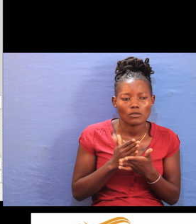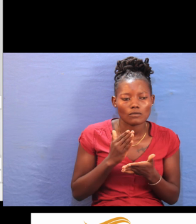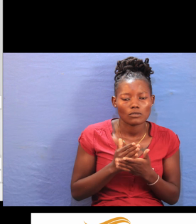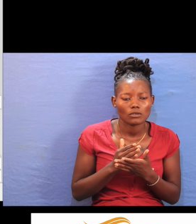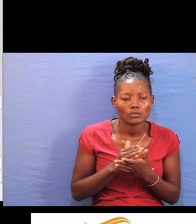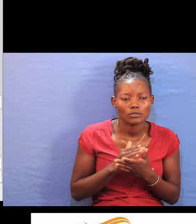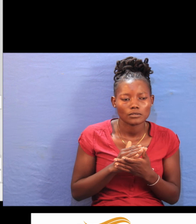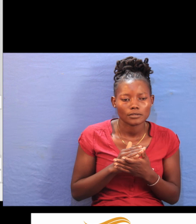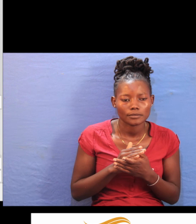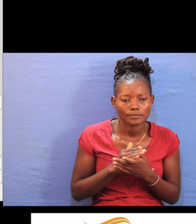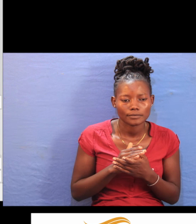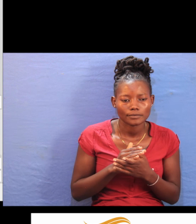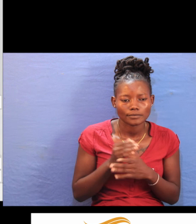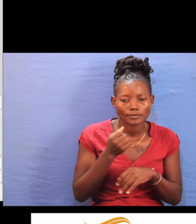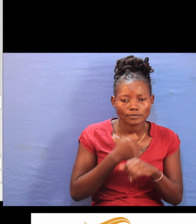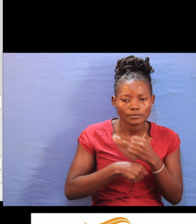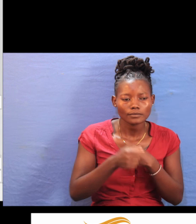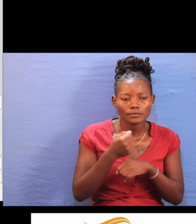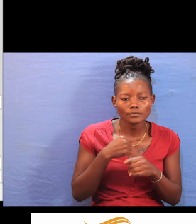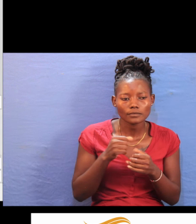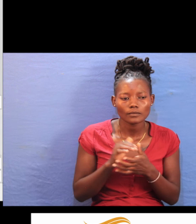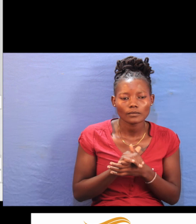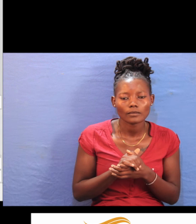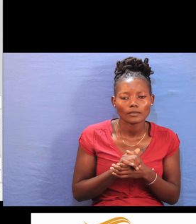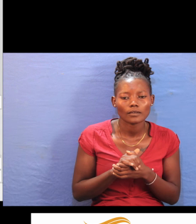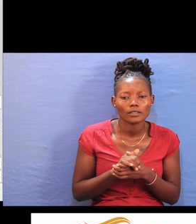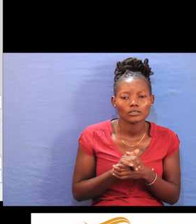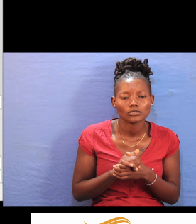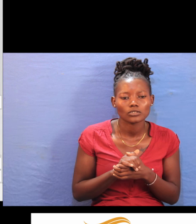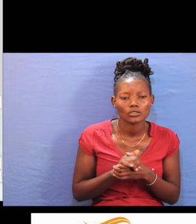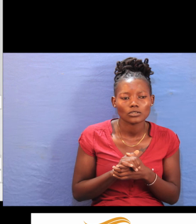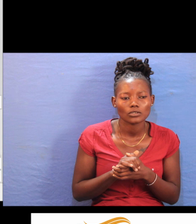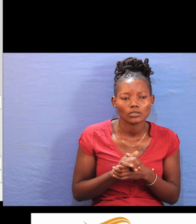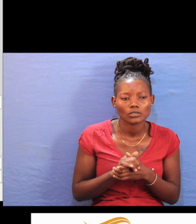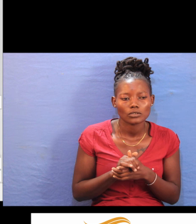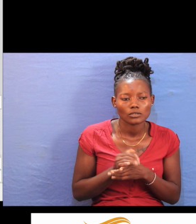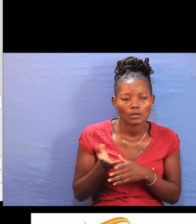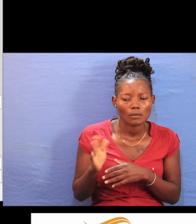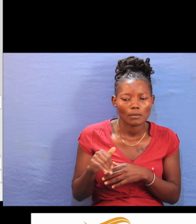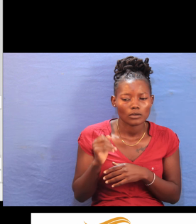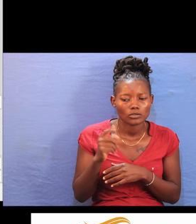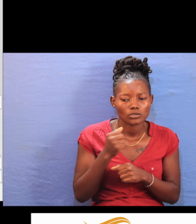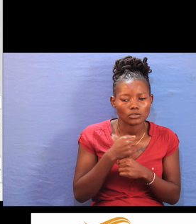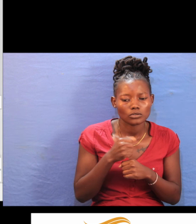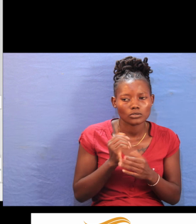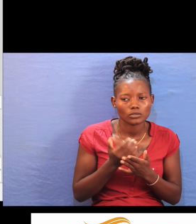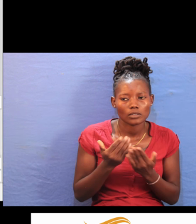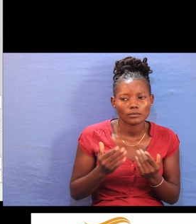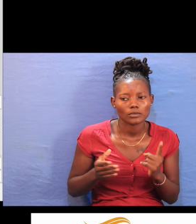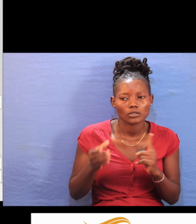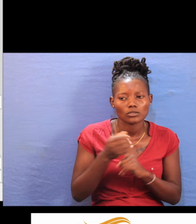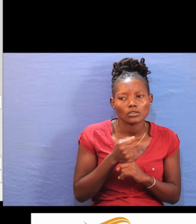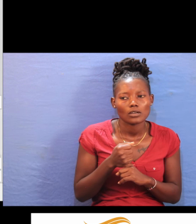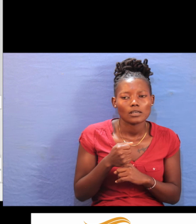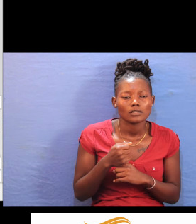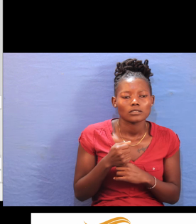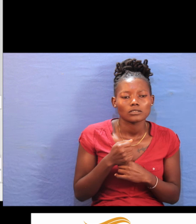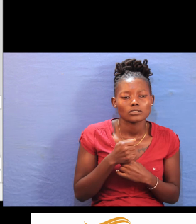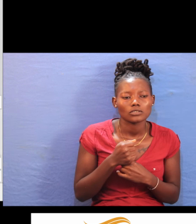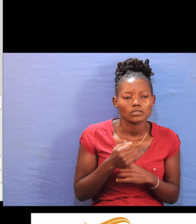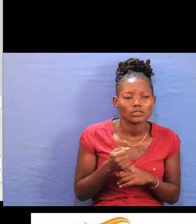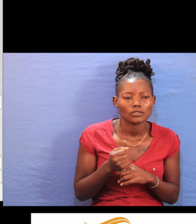some objective measurement with what you're trying to achieve there. So they need to be